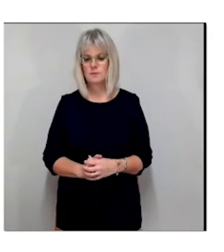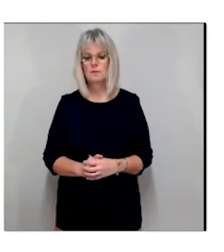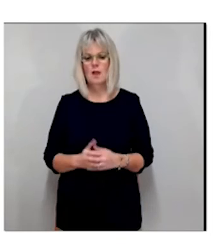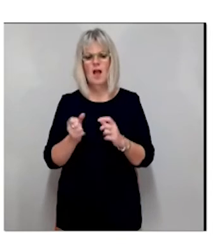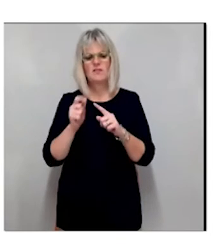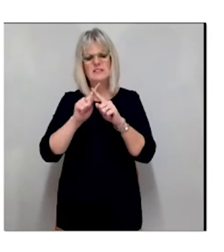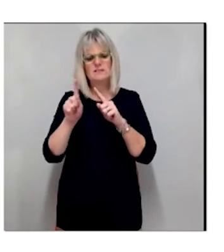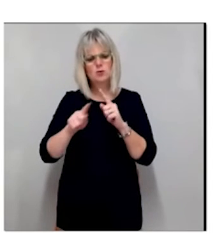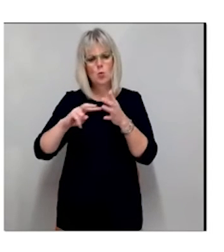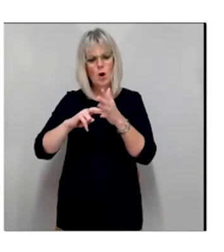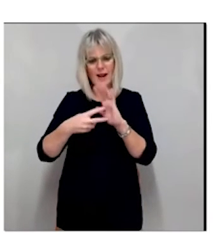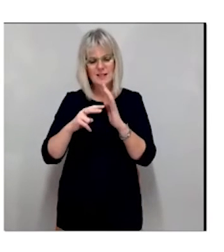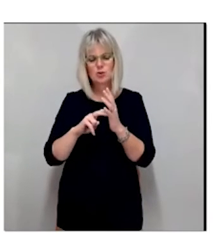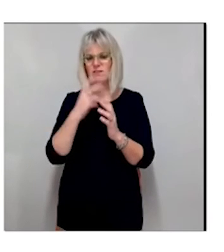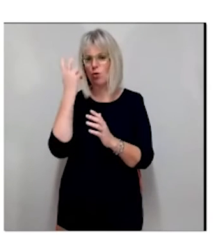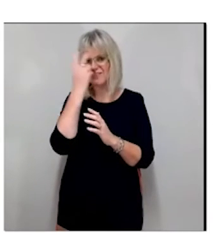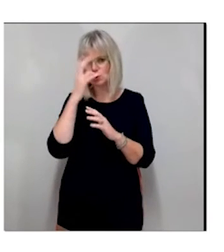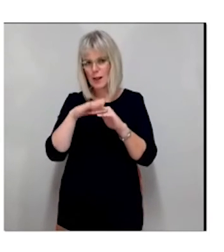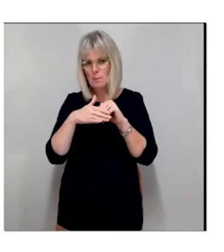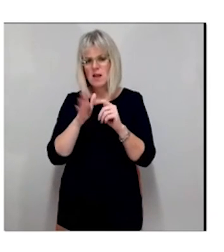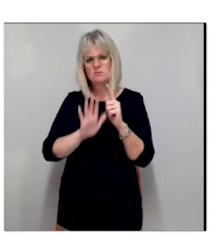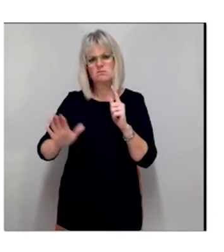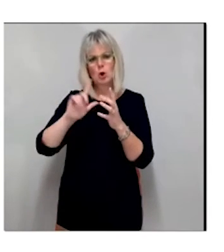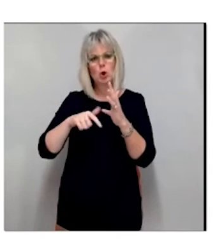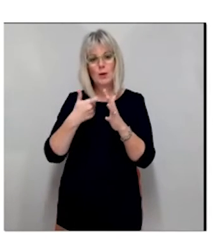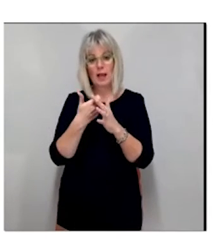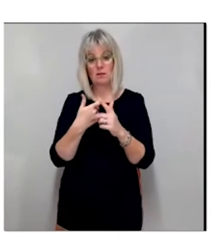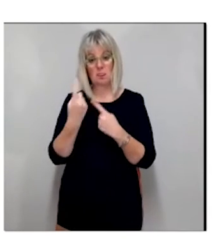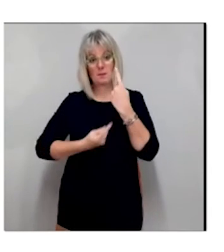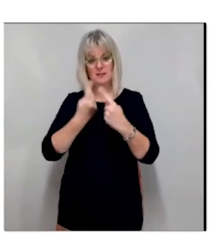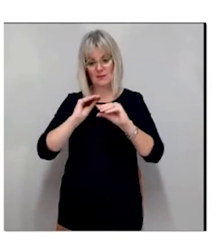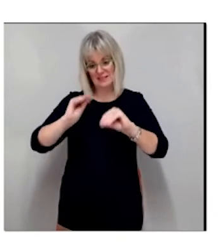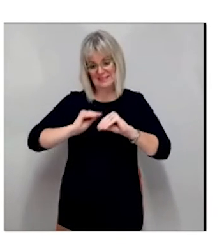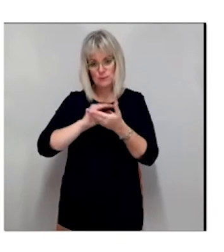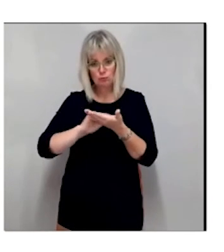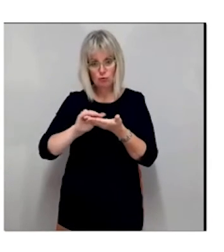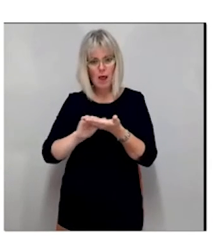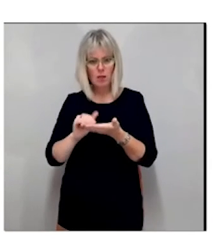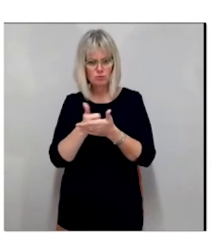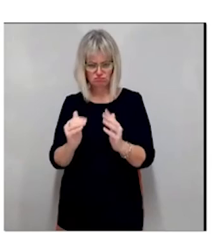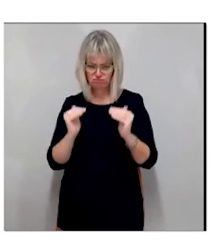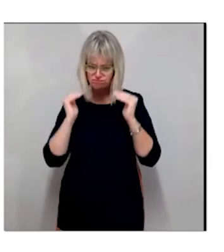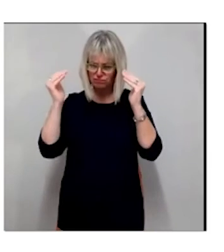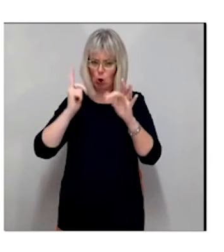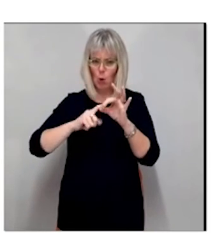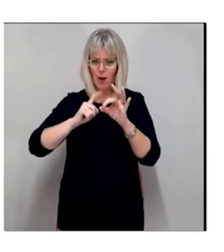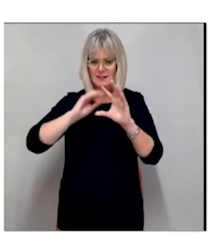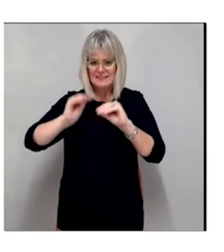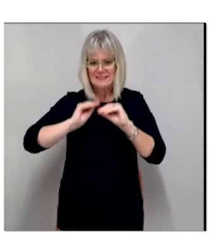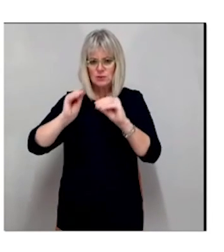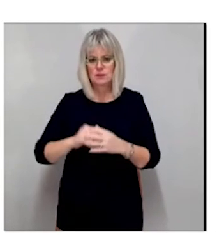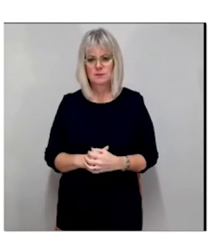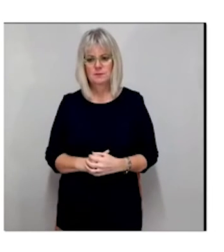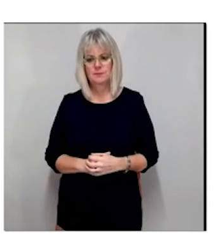the visually impaired throughout the UK also teach Braille, often to a very high standard. What